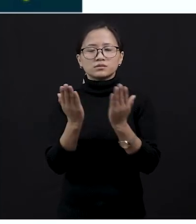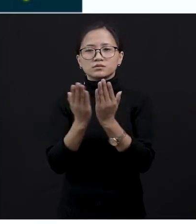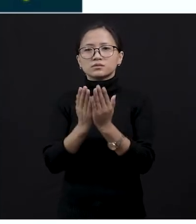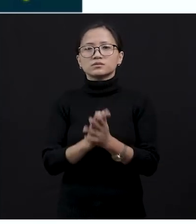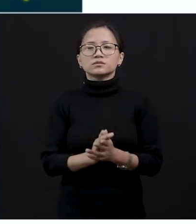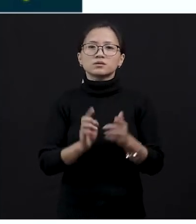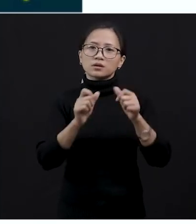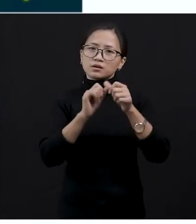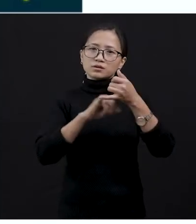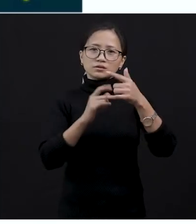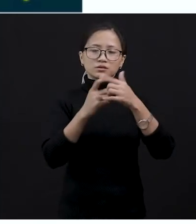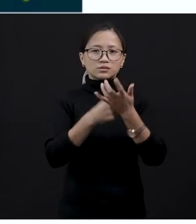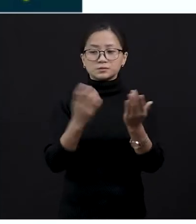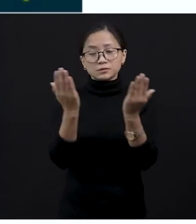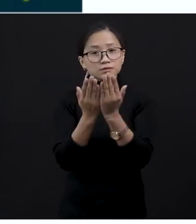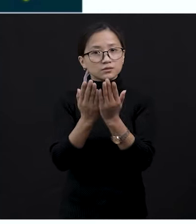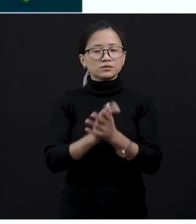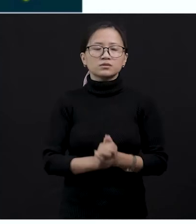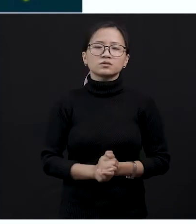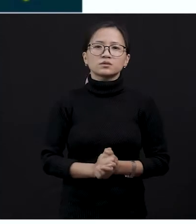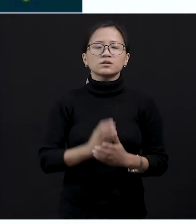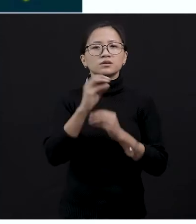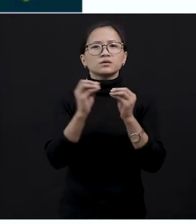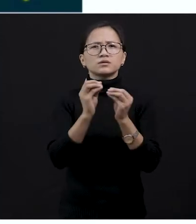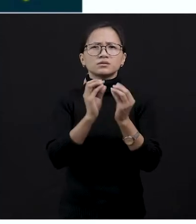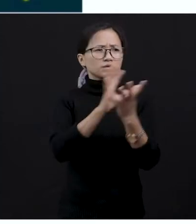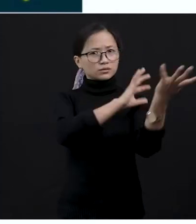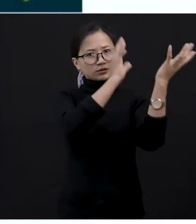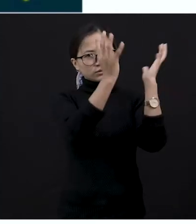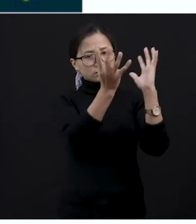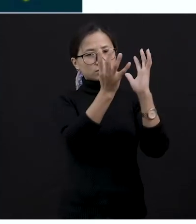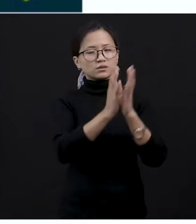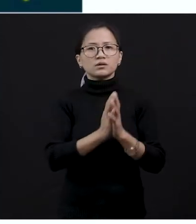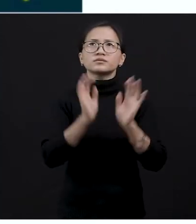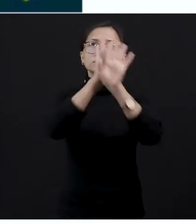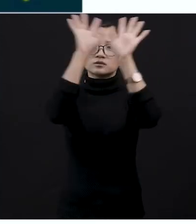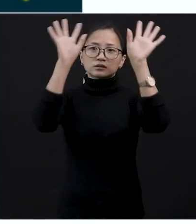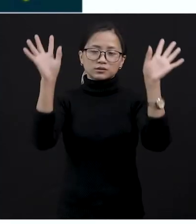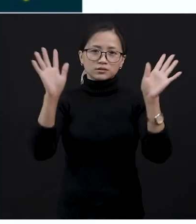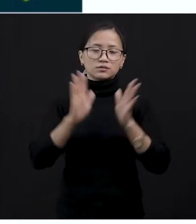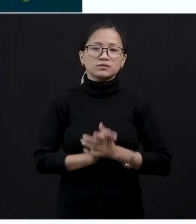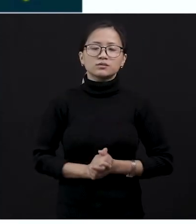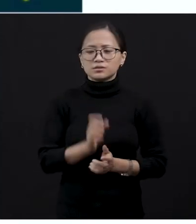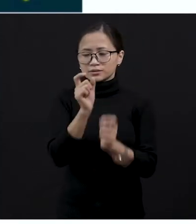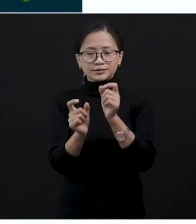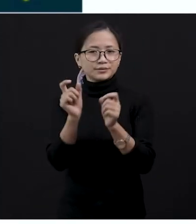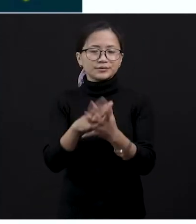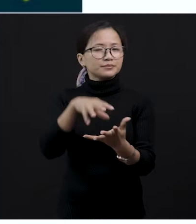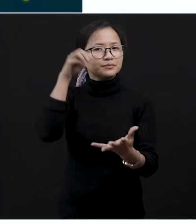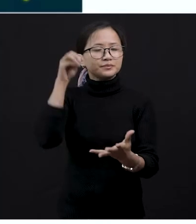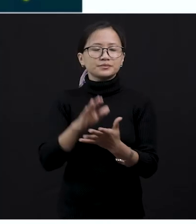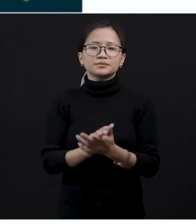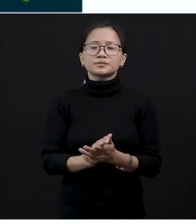studies, astronomical studies, that is the study about the universe, about the sky, people